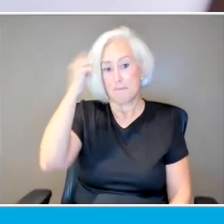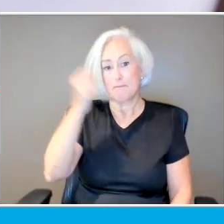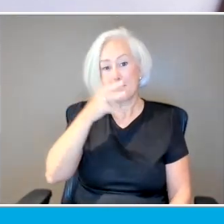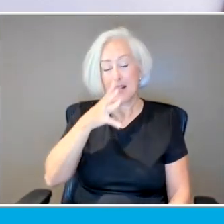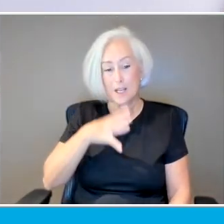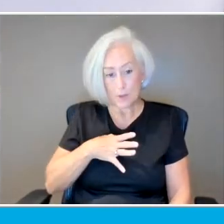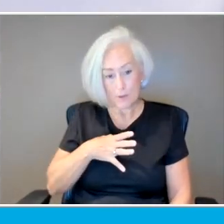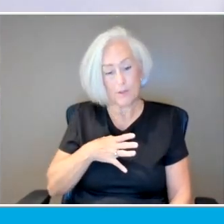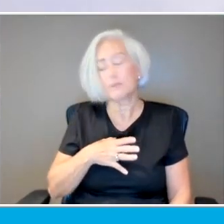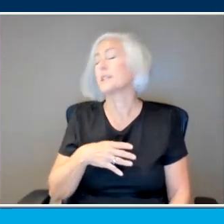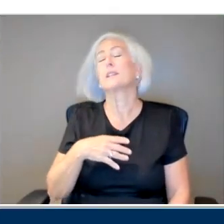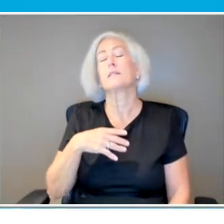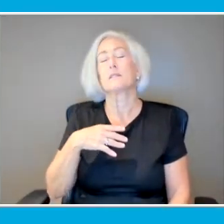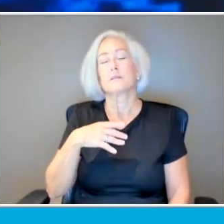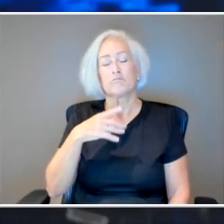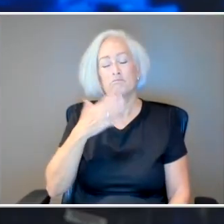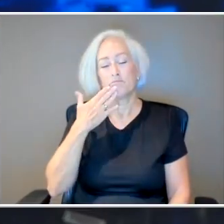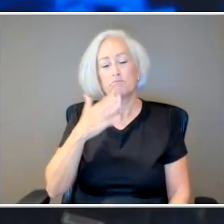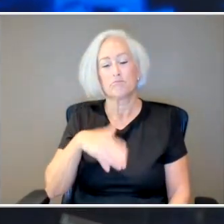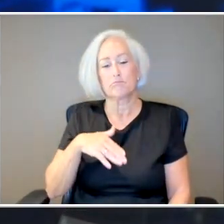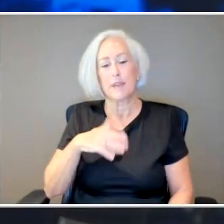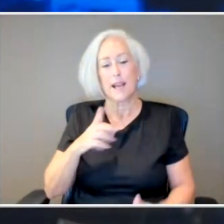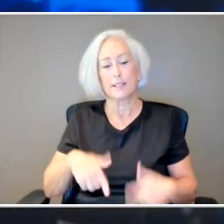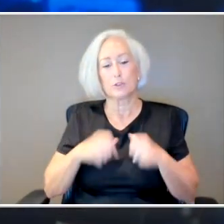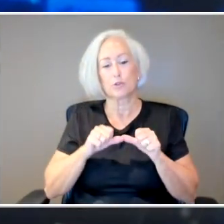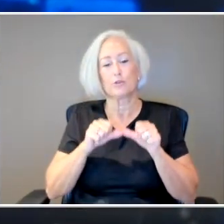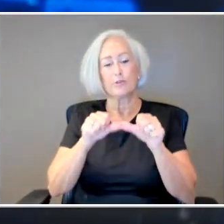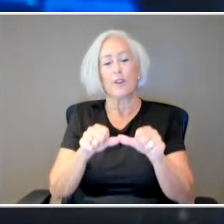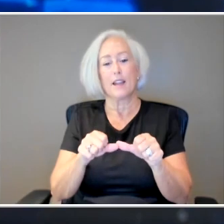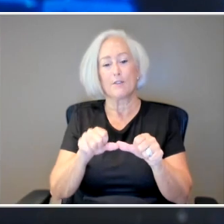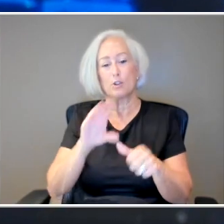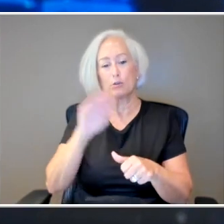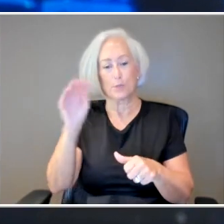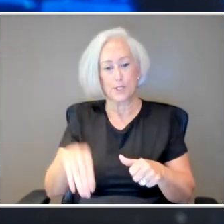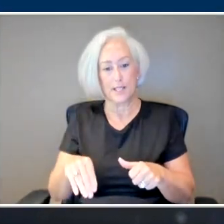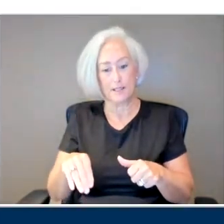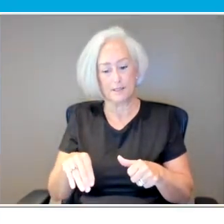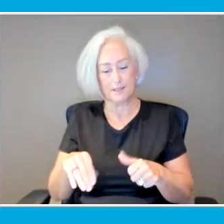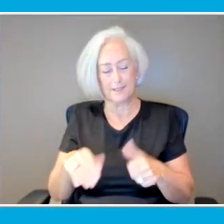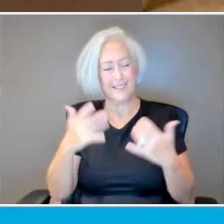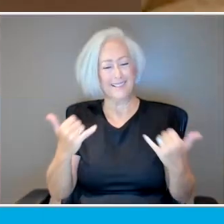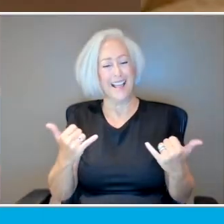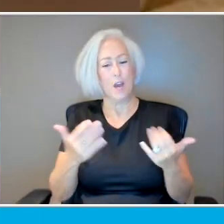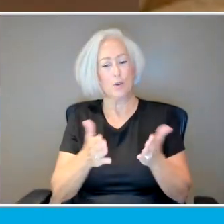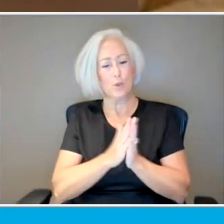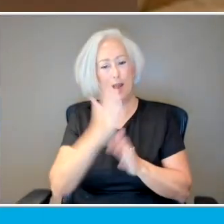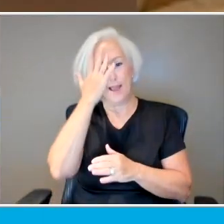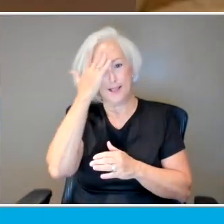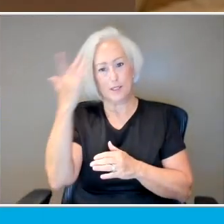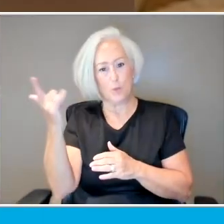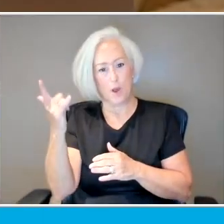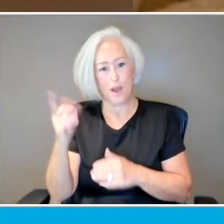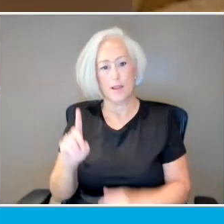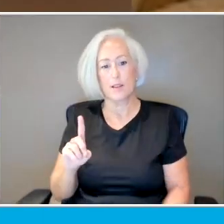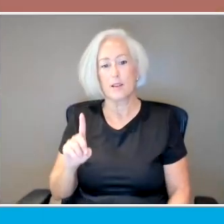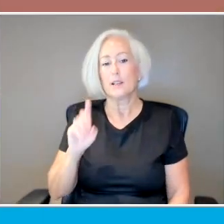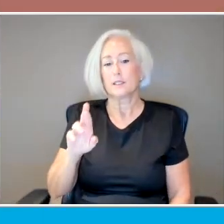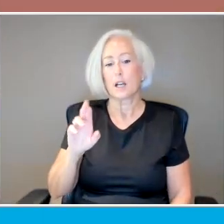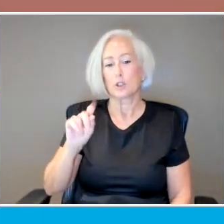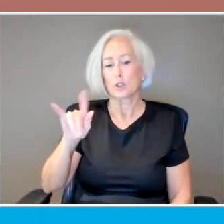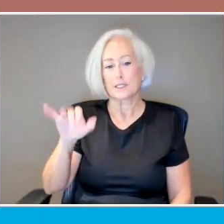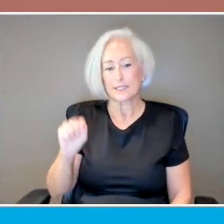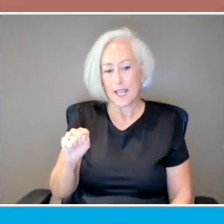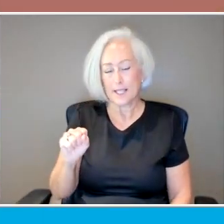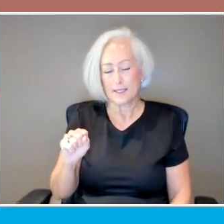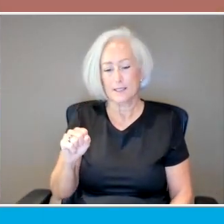it's time we ask why. I'm Jessica Lovell on the next Open Mics with Dr. Stites. The factors driving the disparity and a